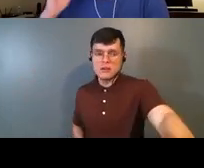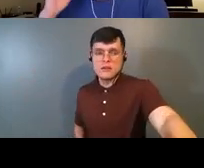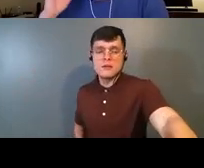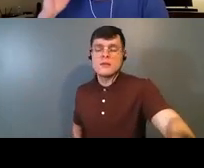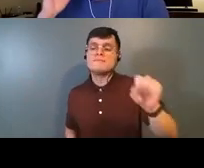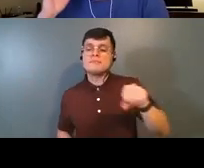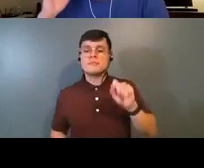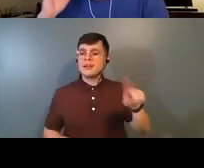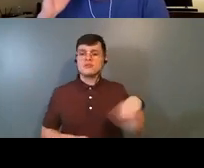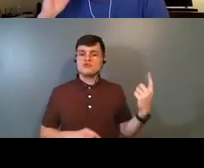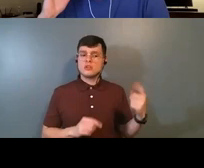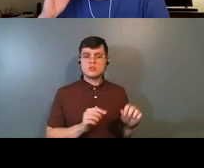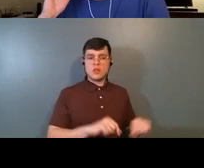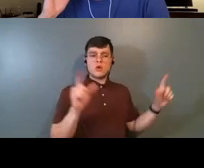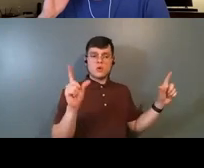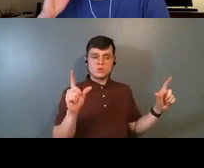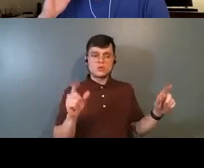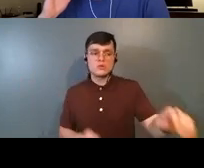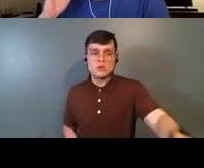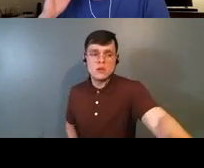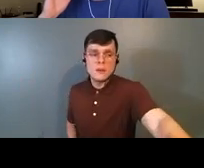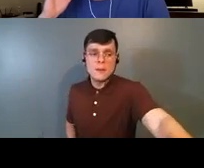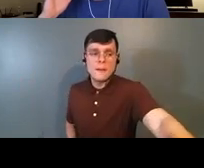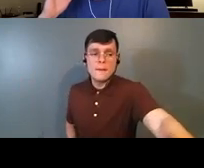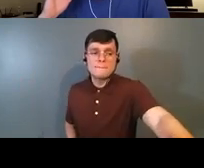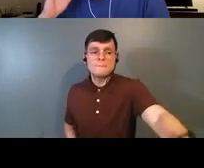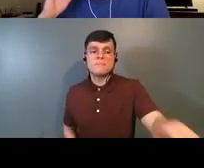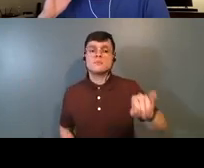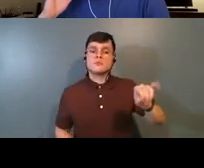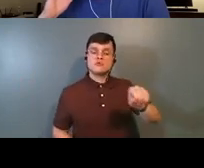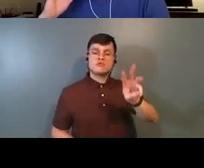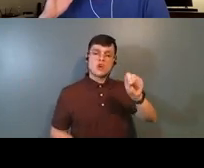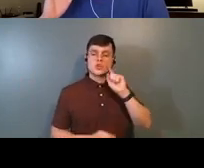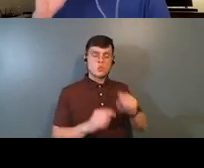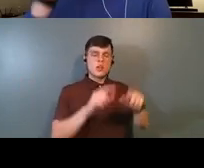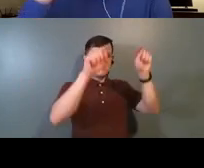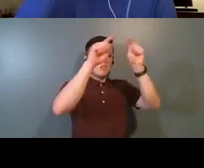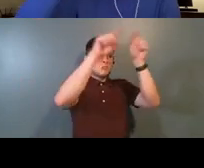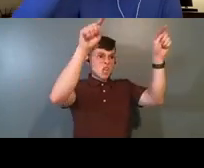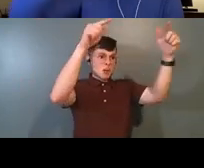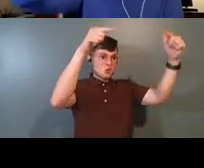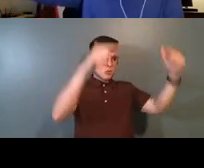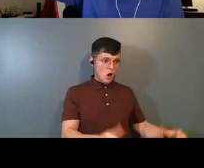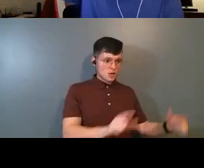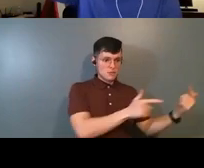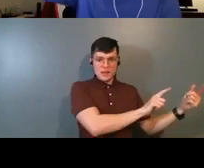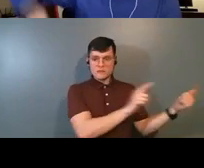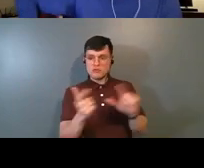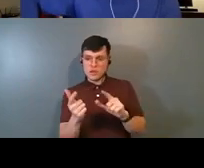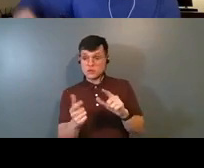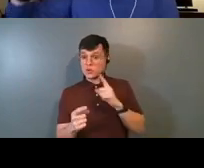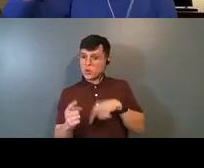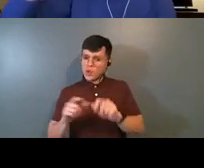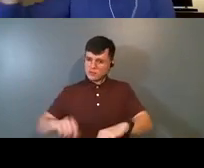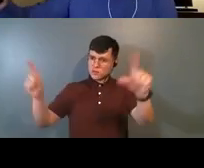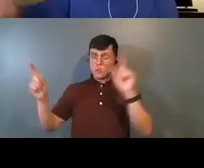page and reads it. So when the page loads, yeah, our JAWS will read from top to bottom. The cursor, yeah. So okay, so when you get to the page, will it read the entire